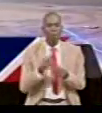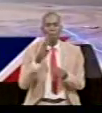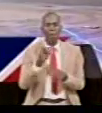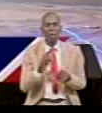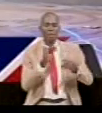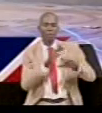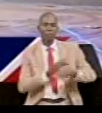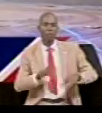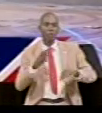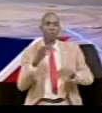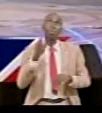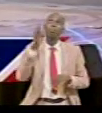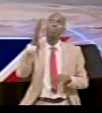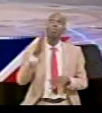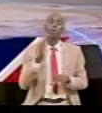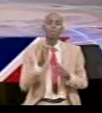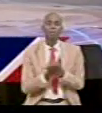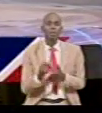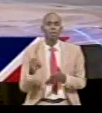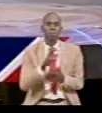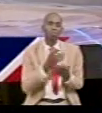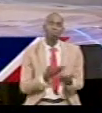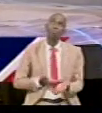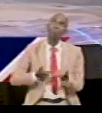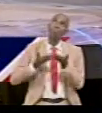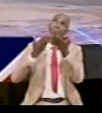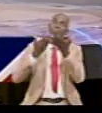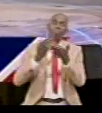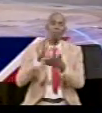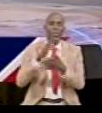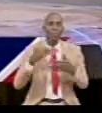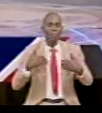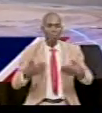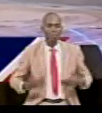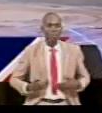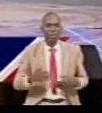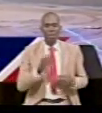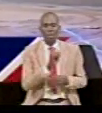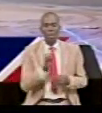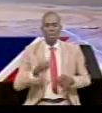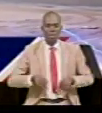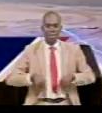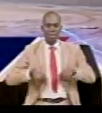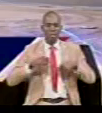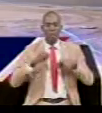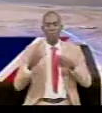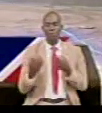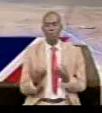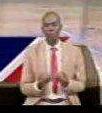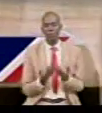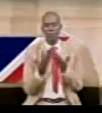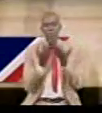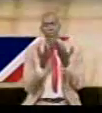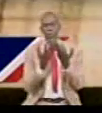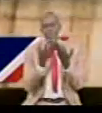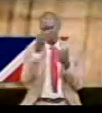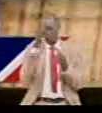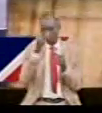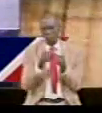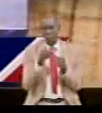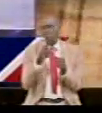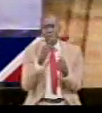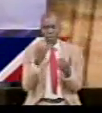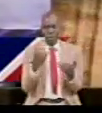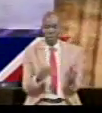that ye present your bodies a living sacrifice. Now you are set free by the mercy of